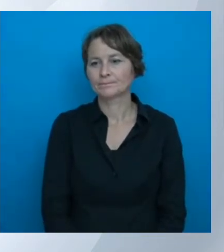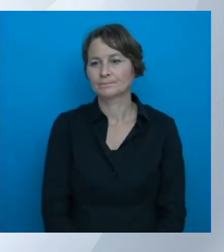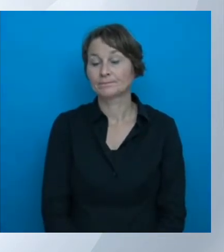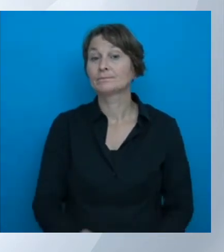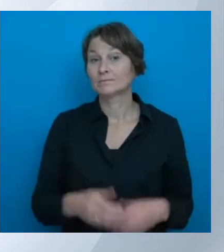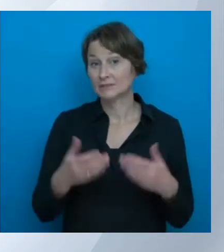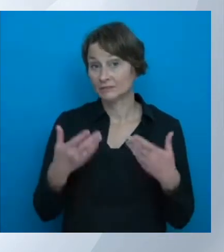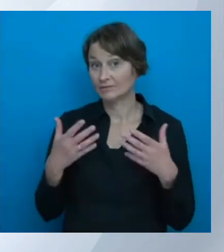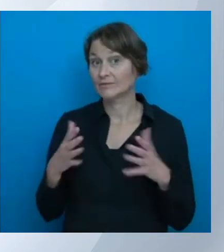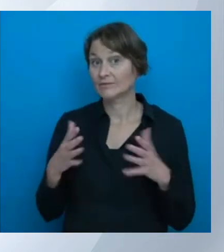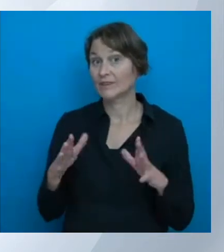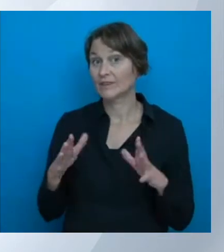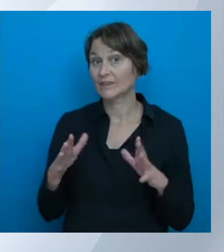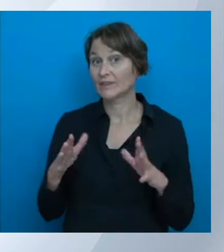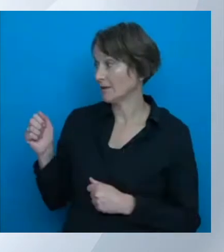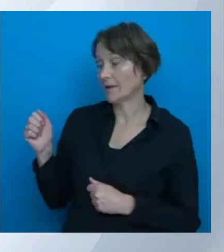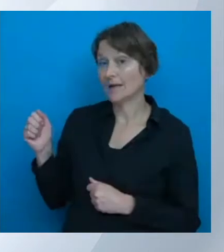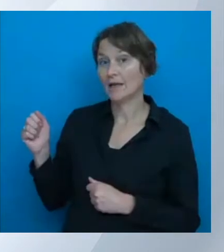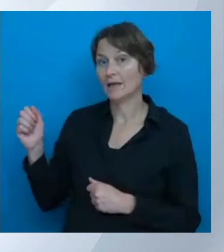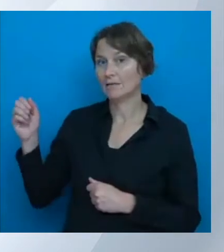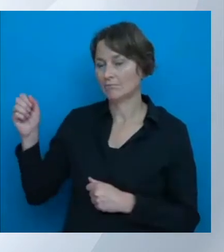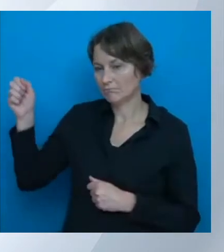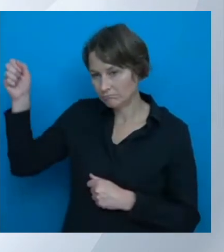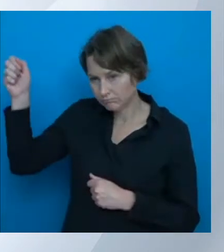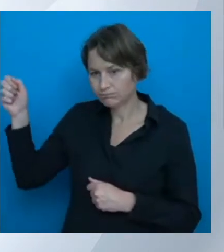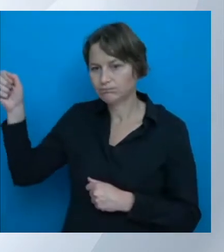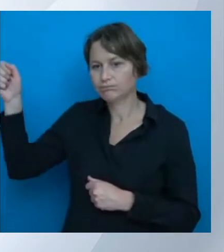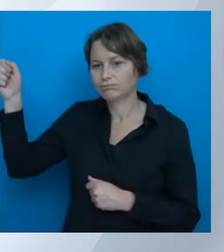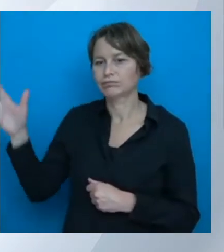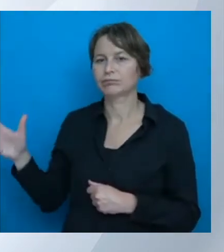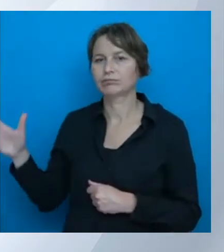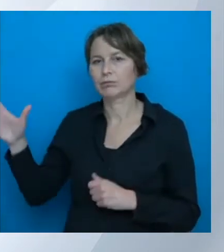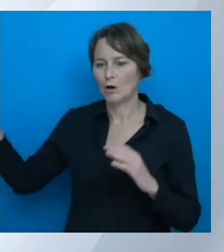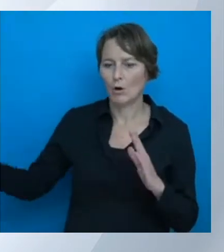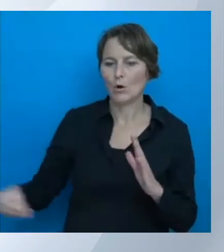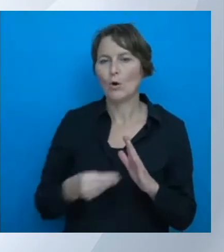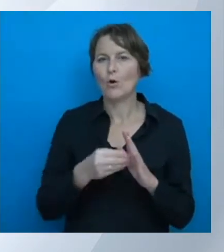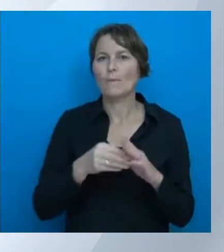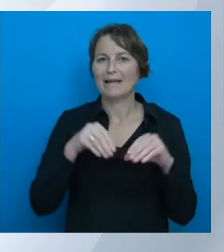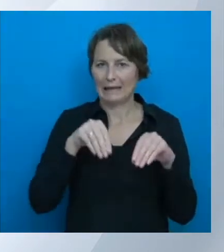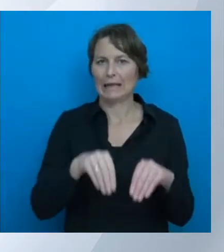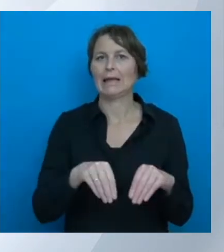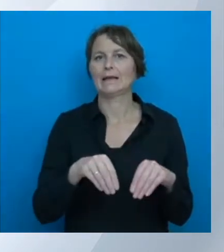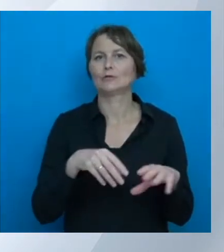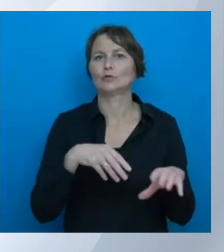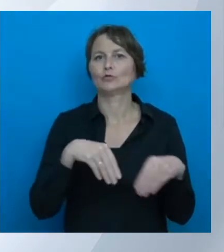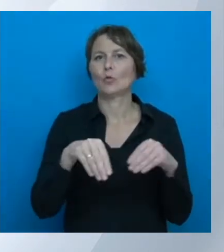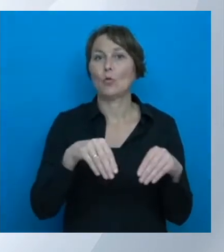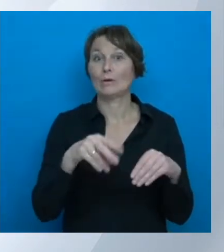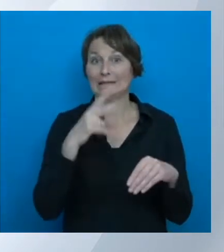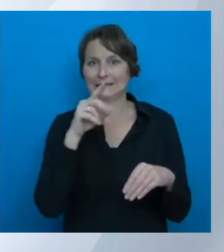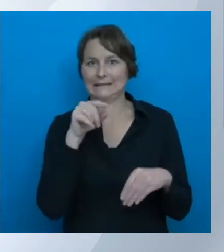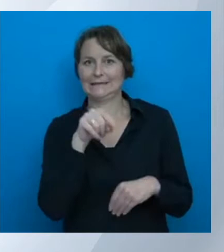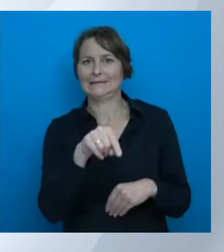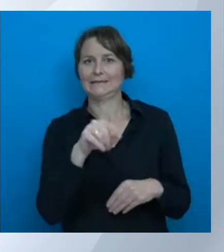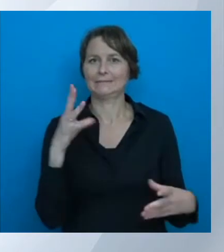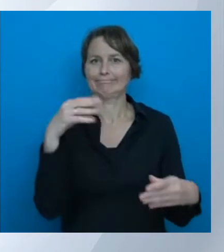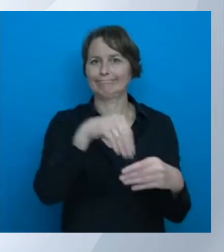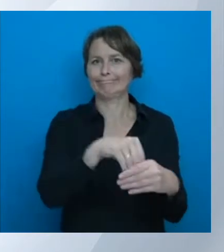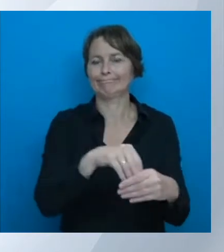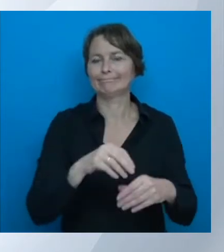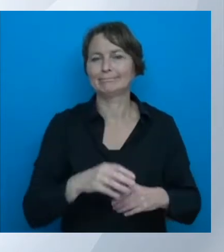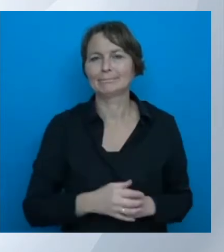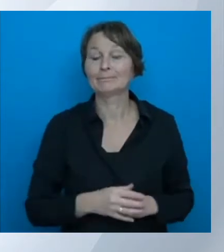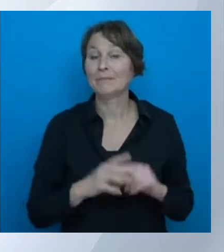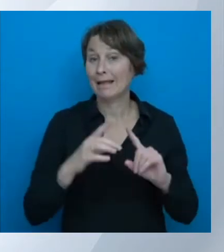and the data is successfully persisted into the state store, as you can see from the state store. Next time, I want to